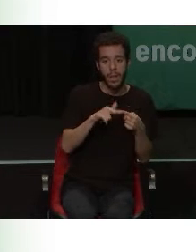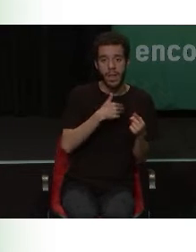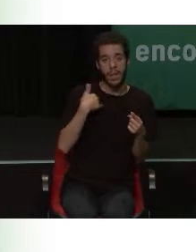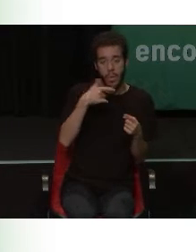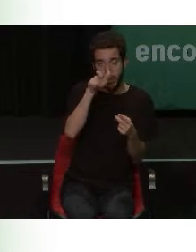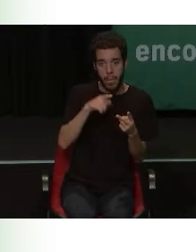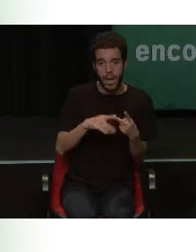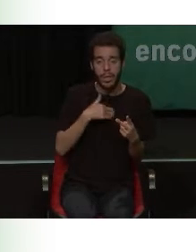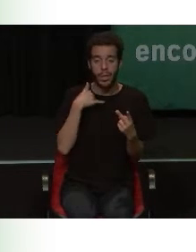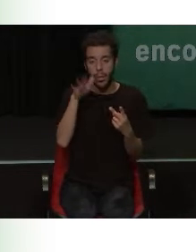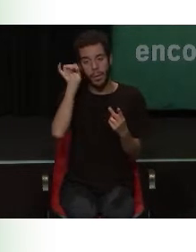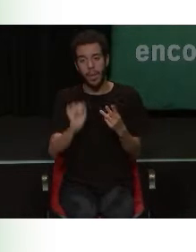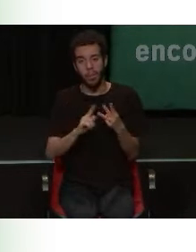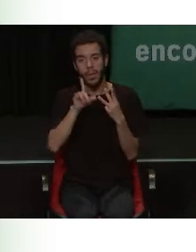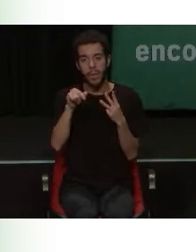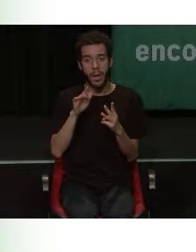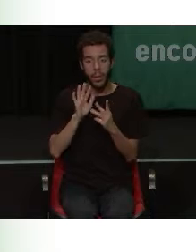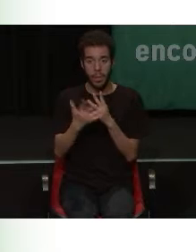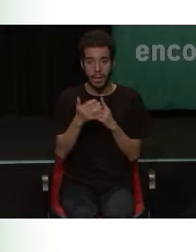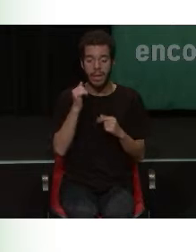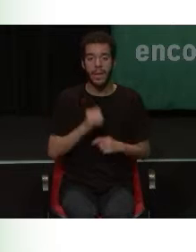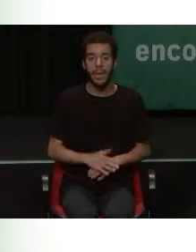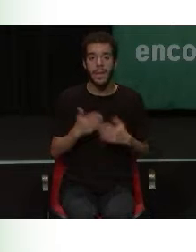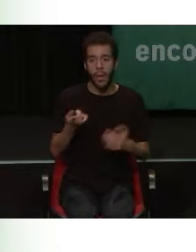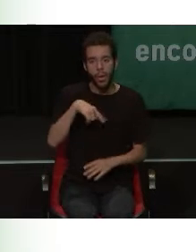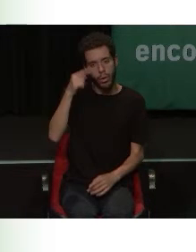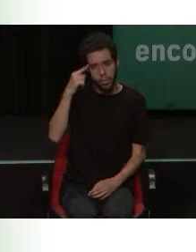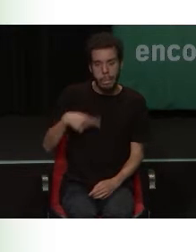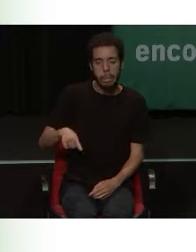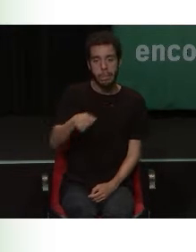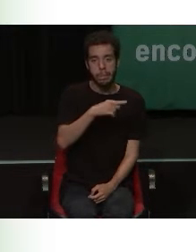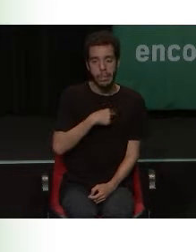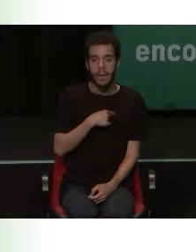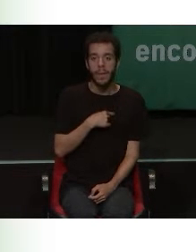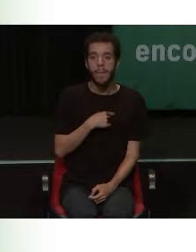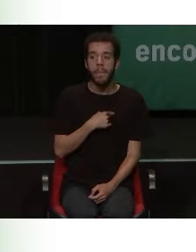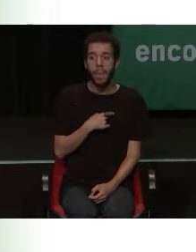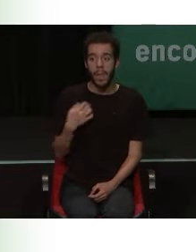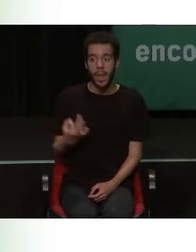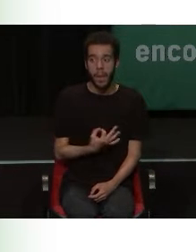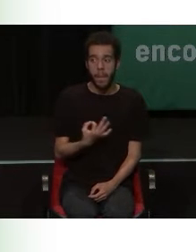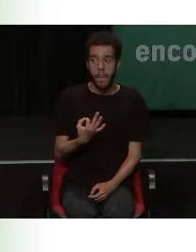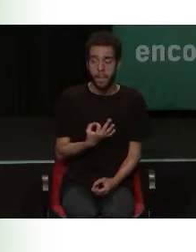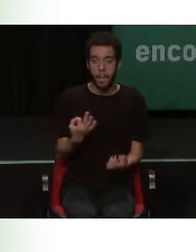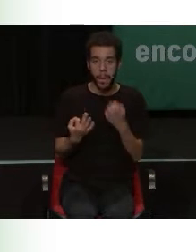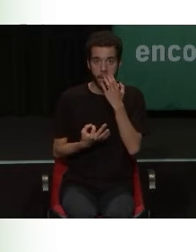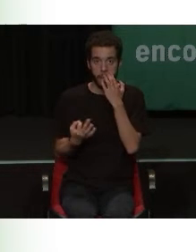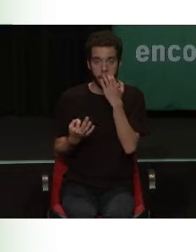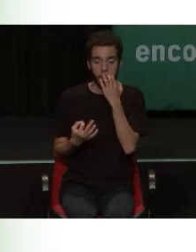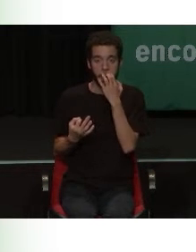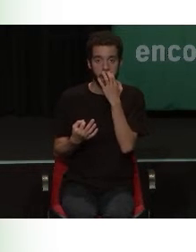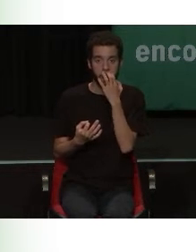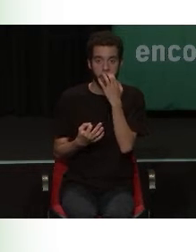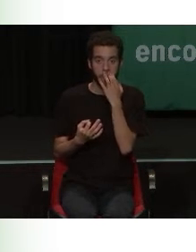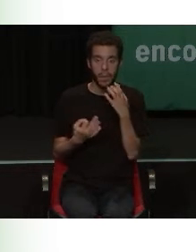health, animal health, and environment. We know that there are two